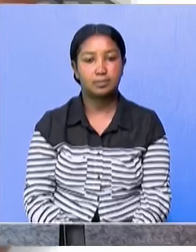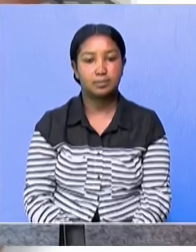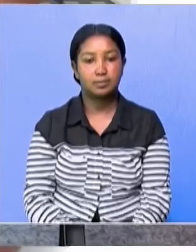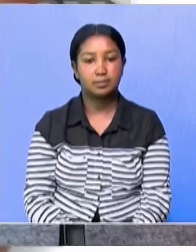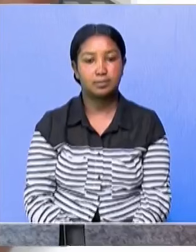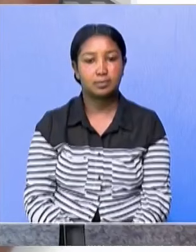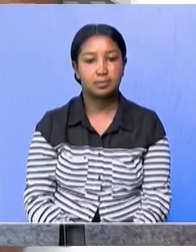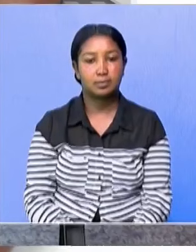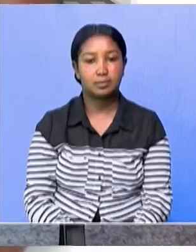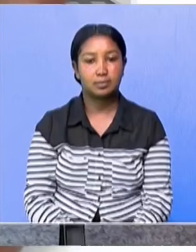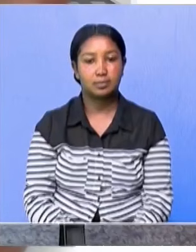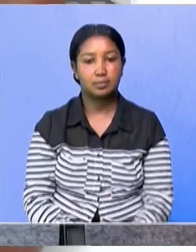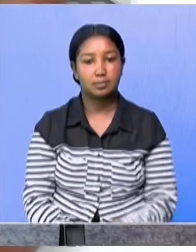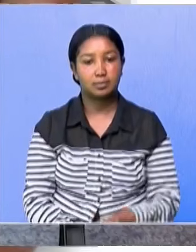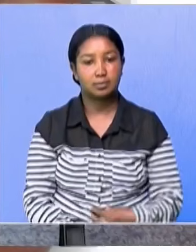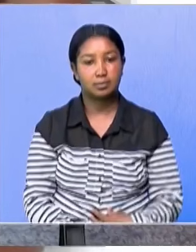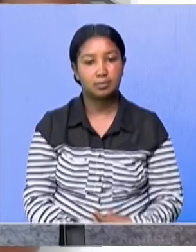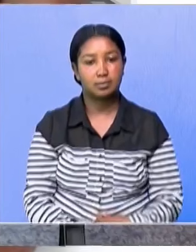chance